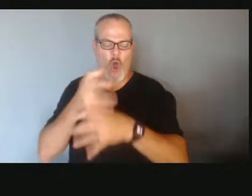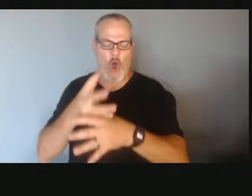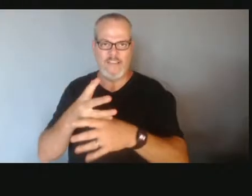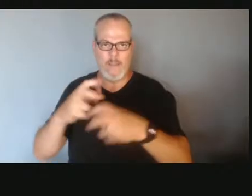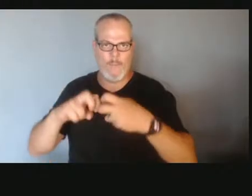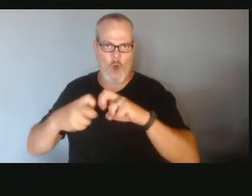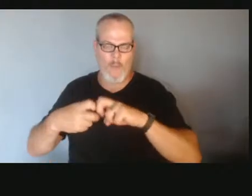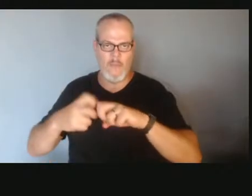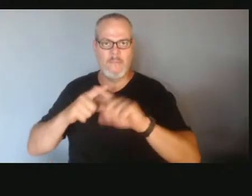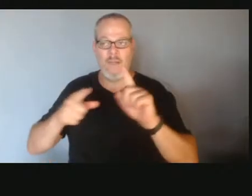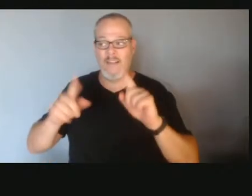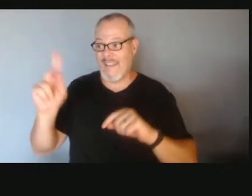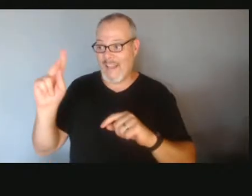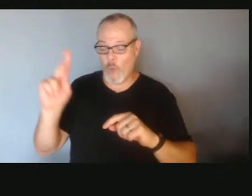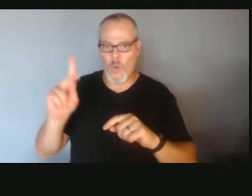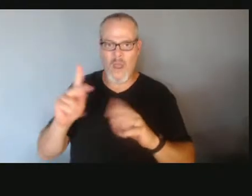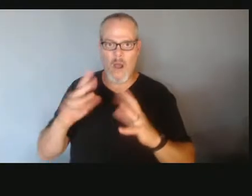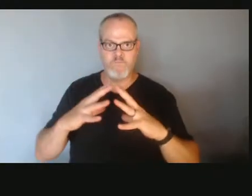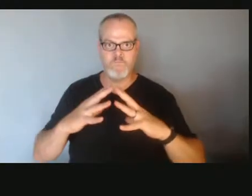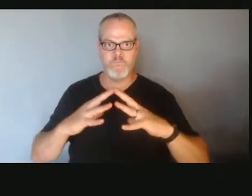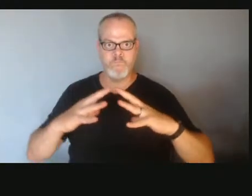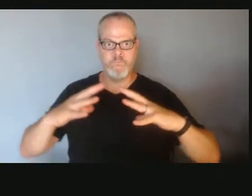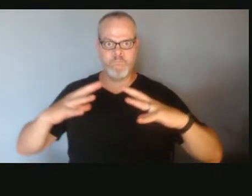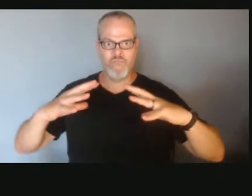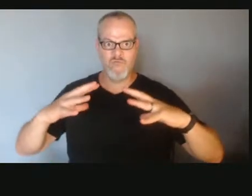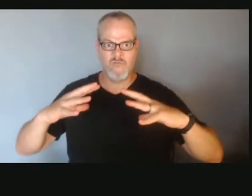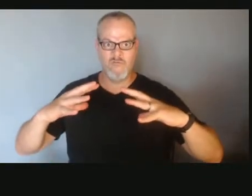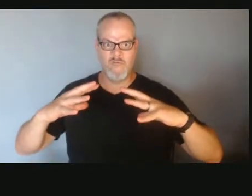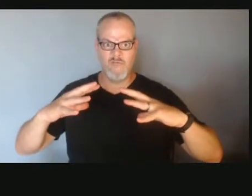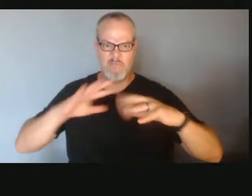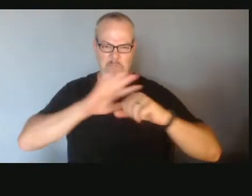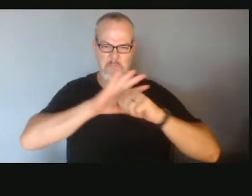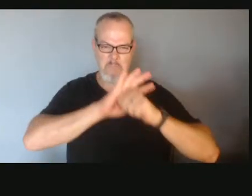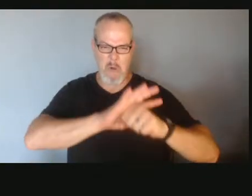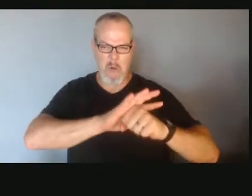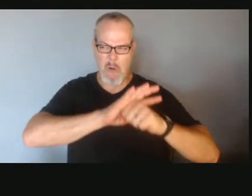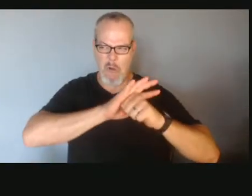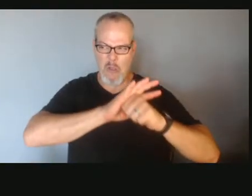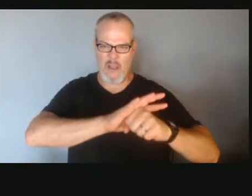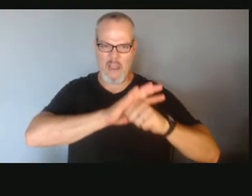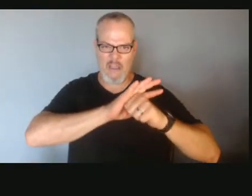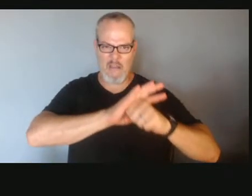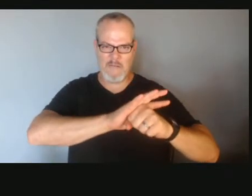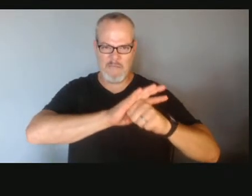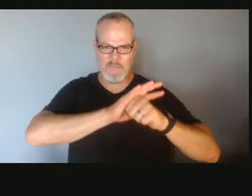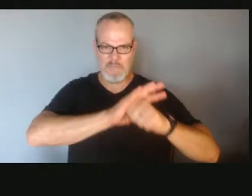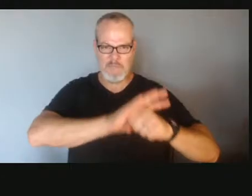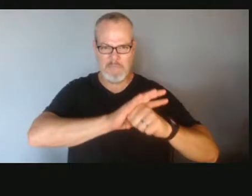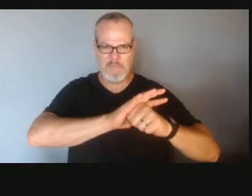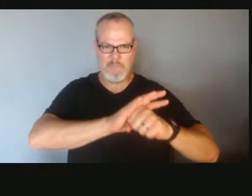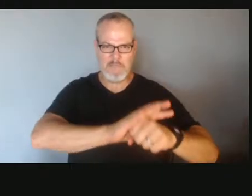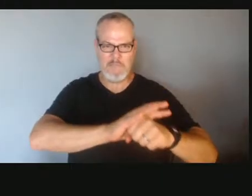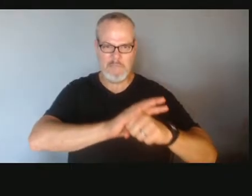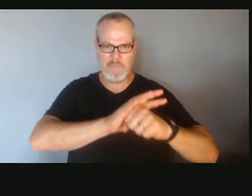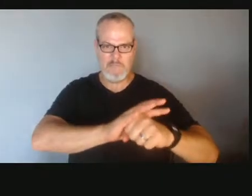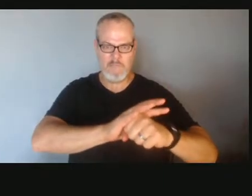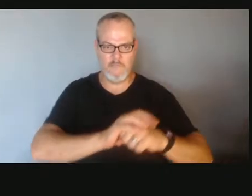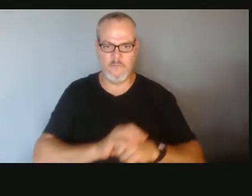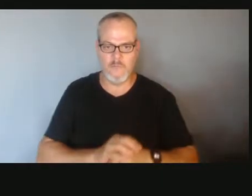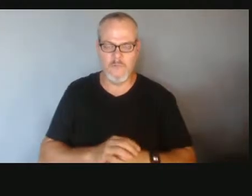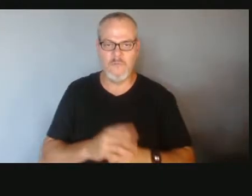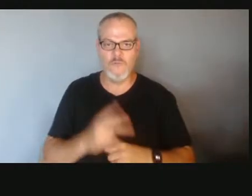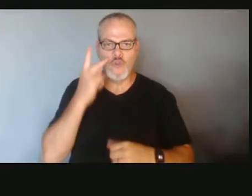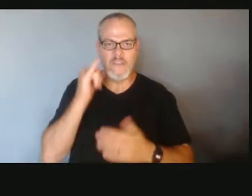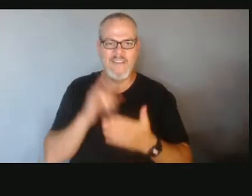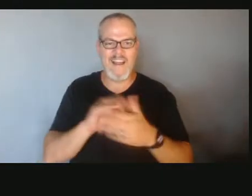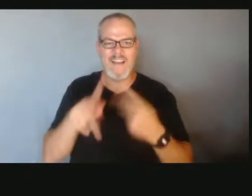is extra swollen, she starts pushing back, and then you have this kind of pinch zone in here,